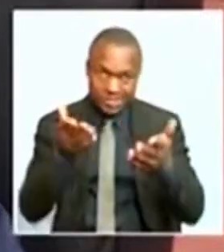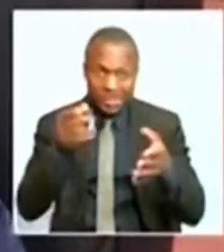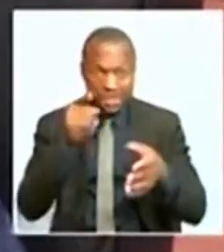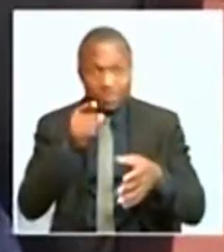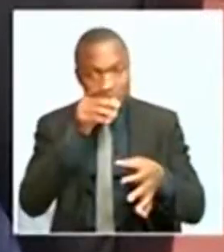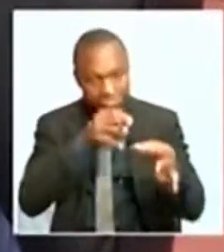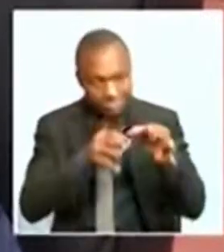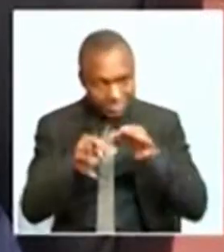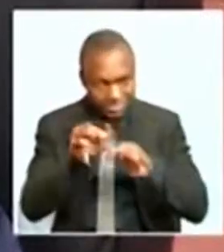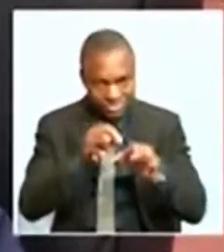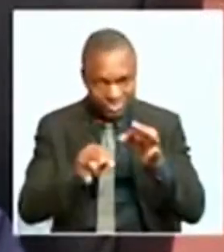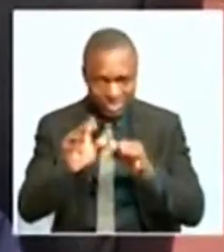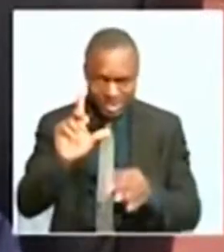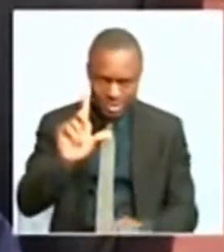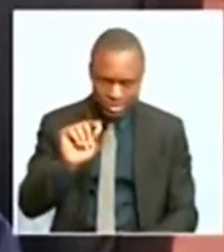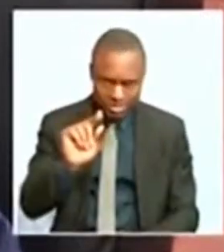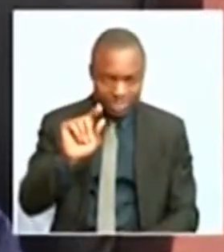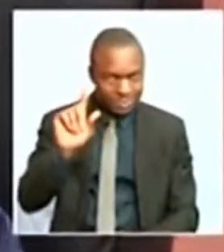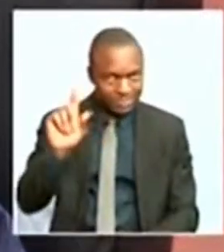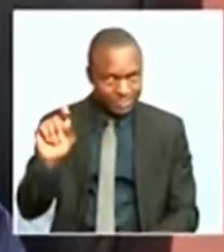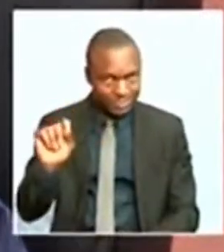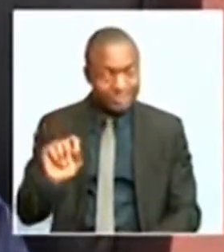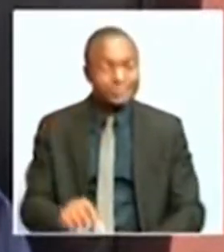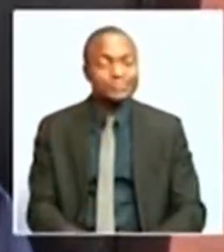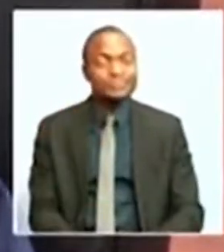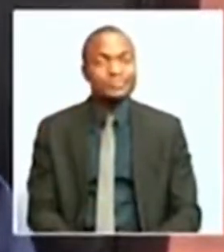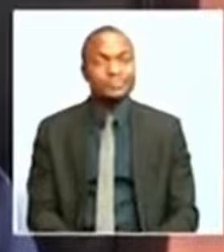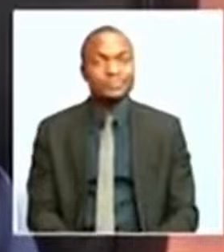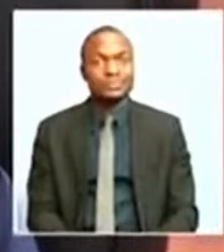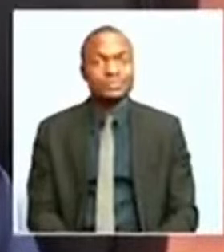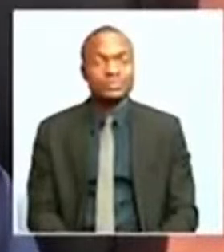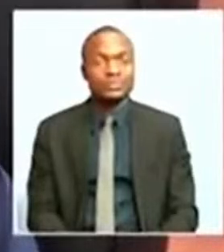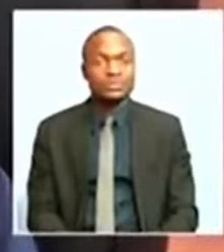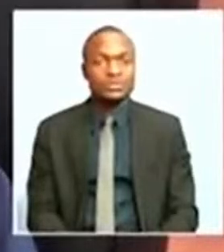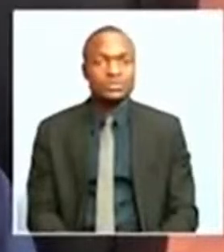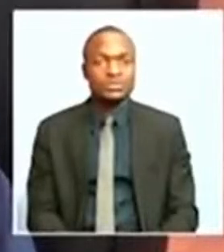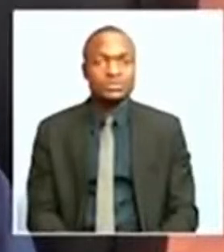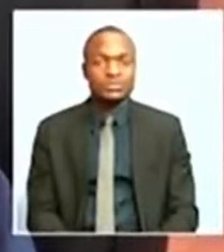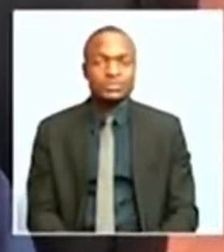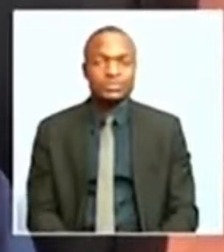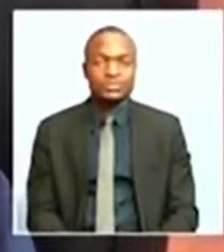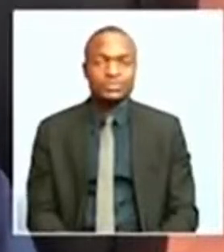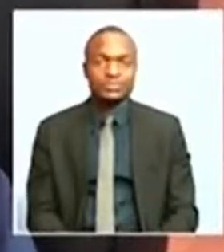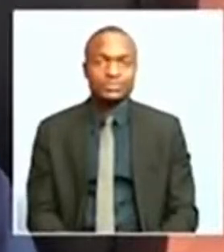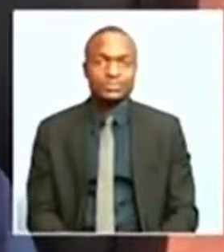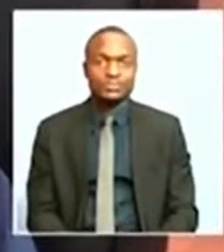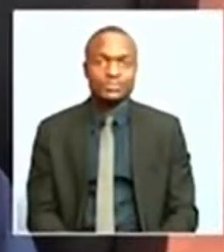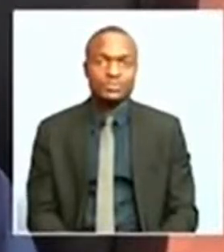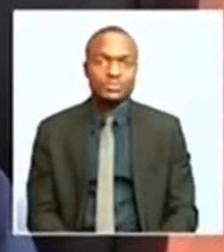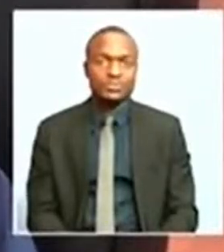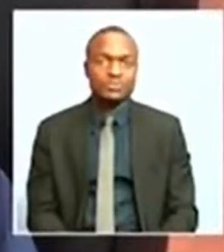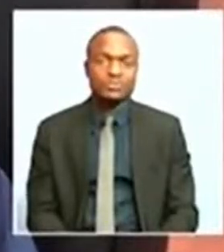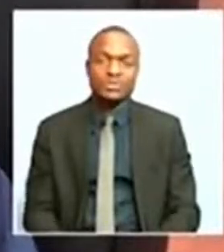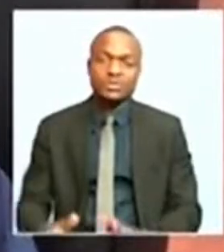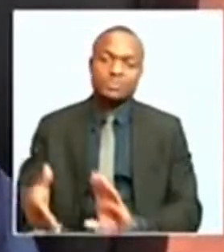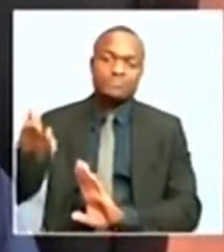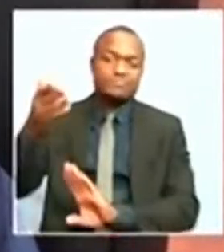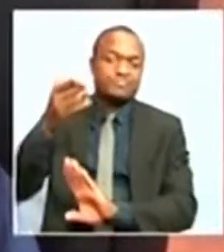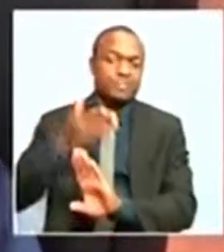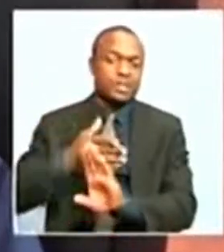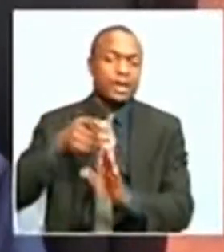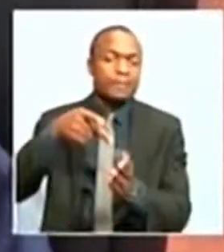clarify, since 2020, we've been behind in payment,